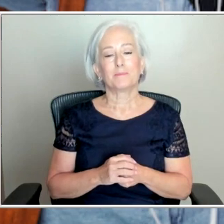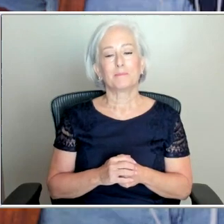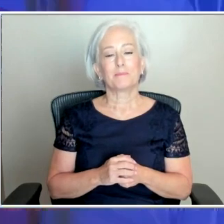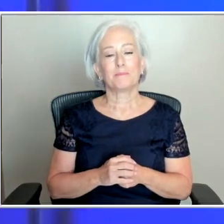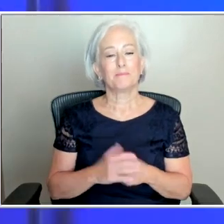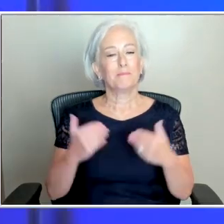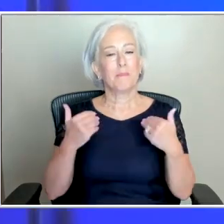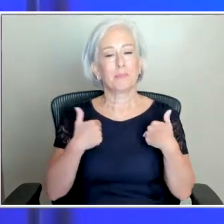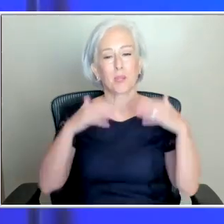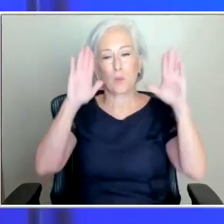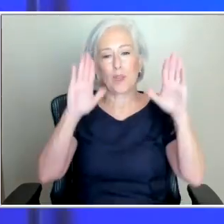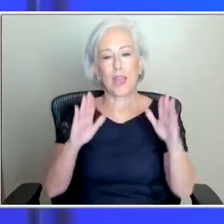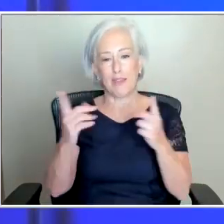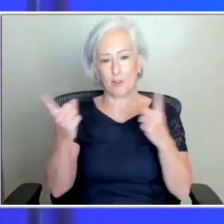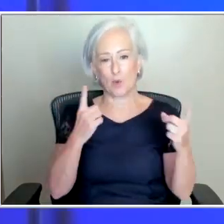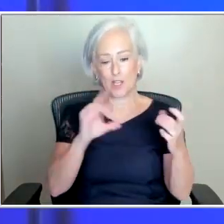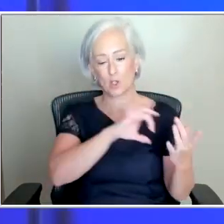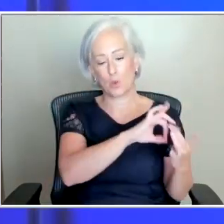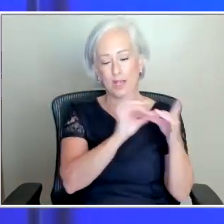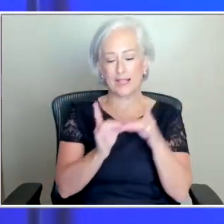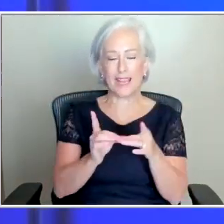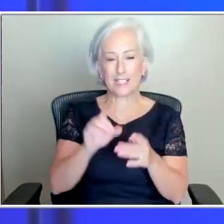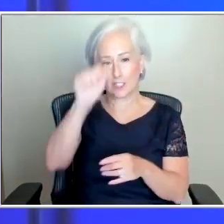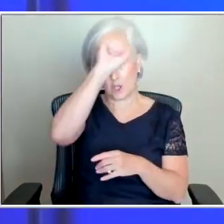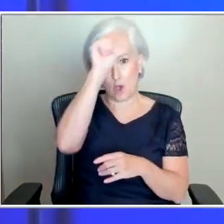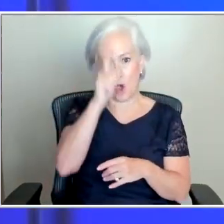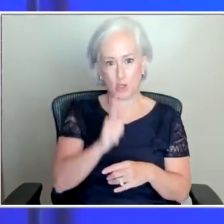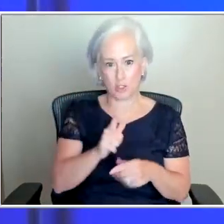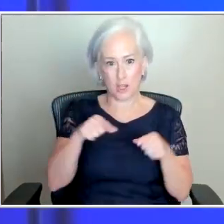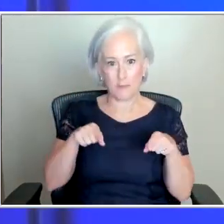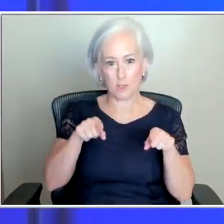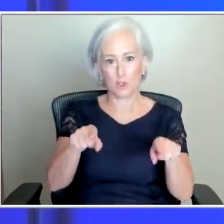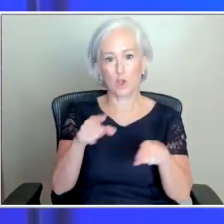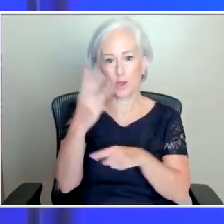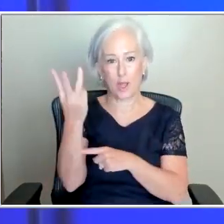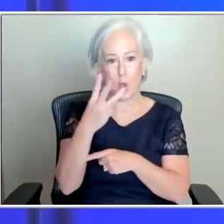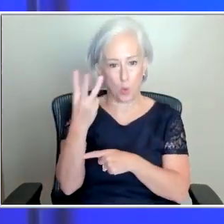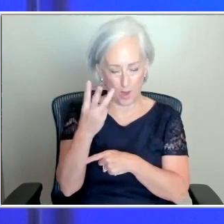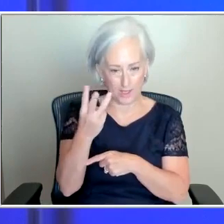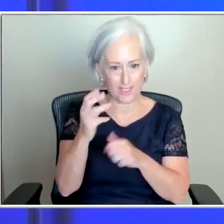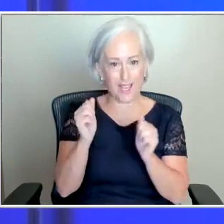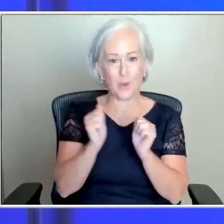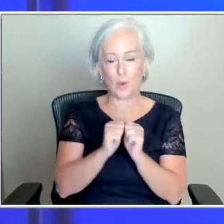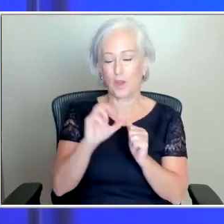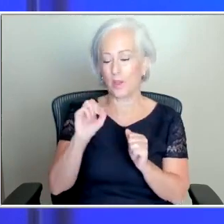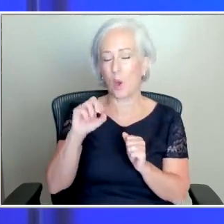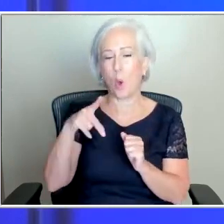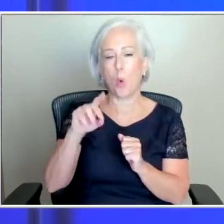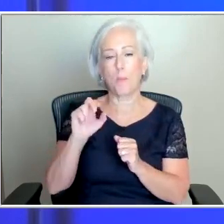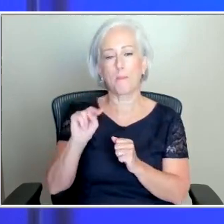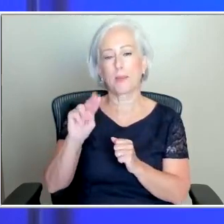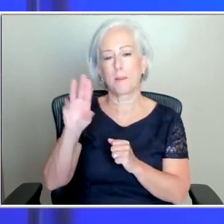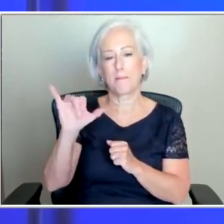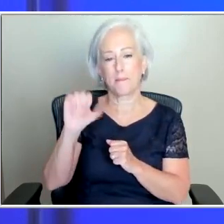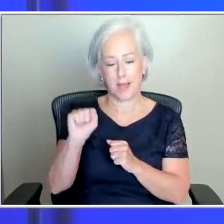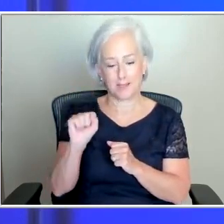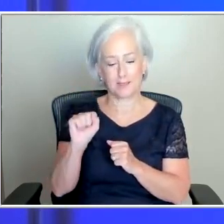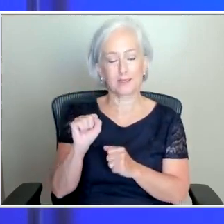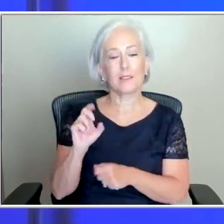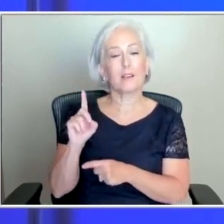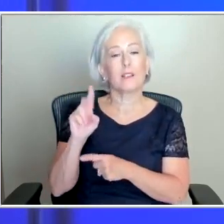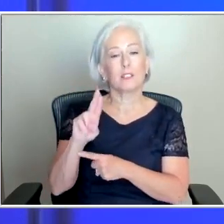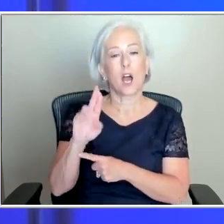about Alzheimer's disease during Wednesday's episode of Open Mics with Dr. Stites. Dr. Stites spoke with Dr. Jeff Burns about the newly